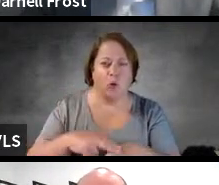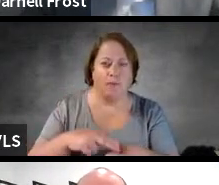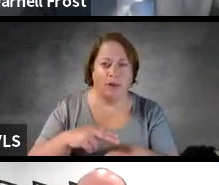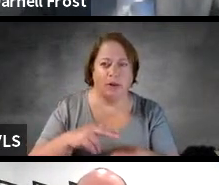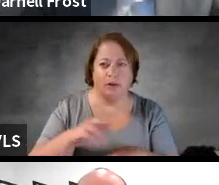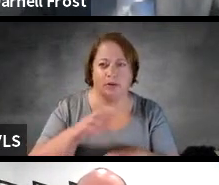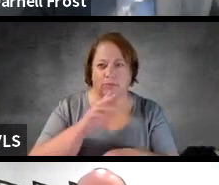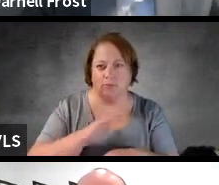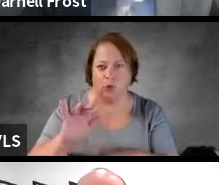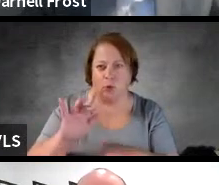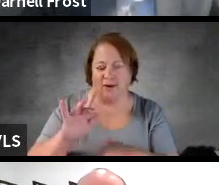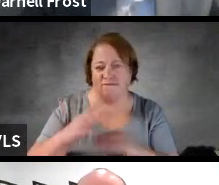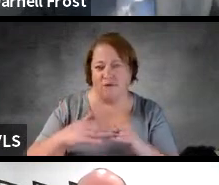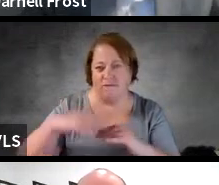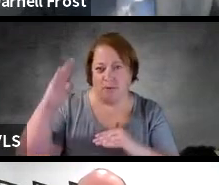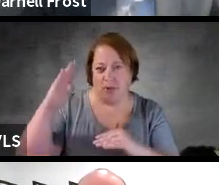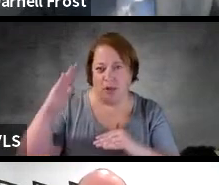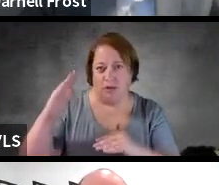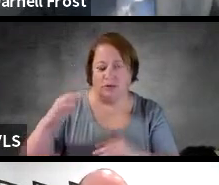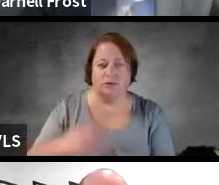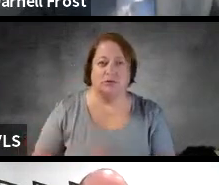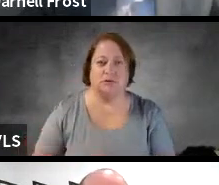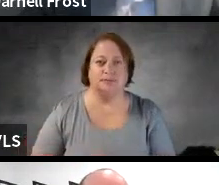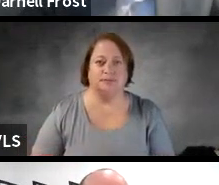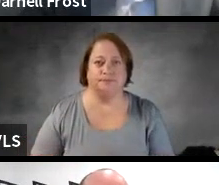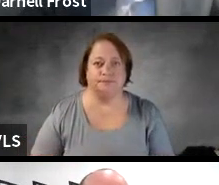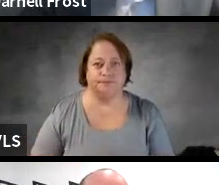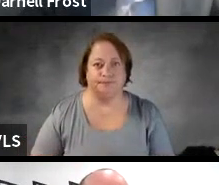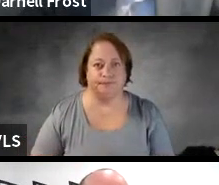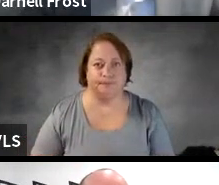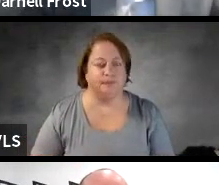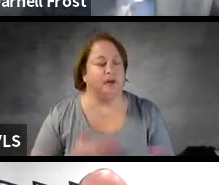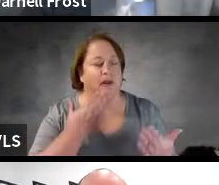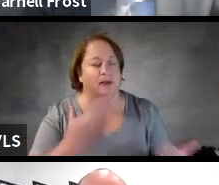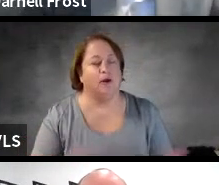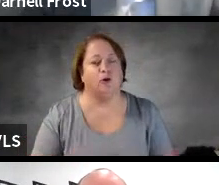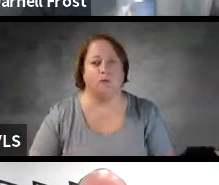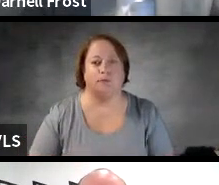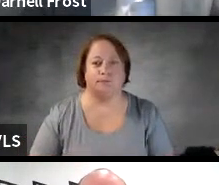25 plus is the age of the student that's coming into that program. Thank you.